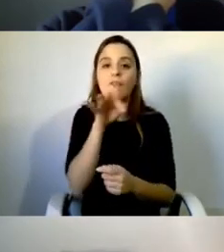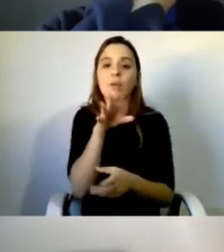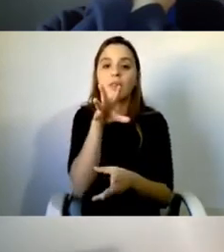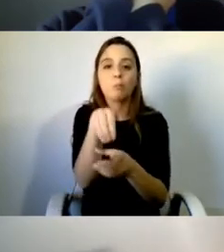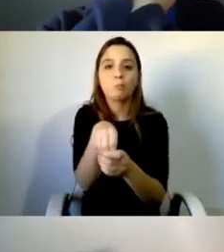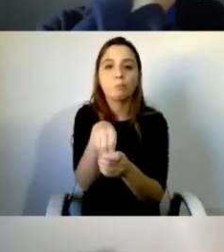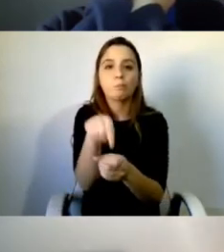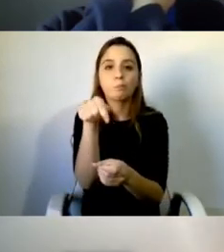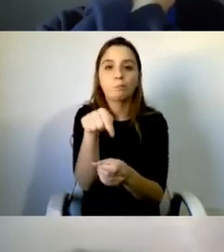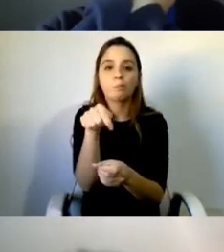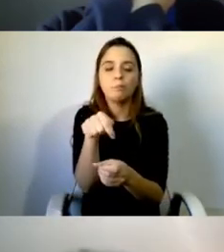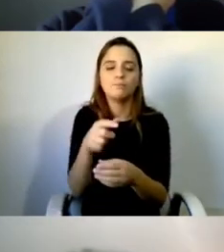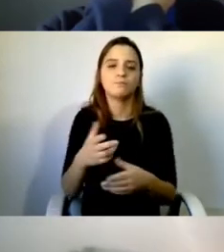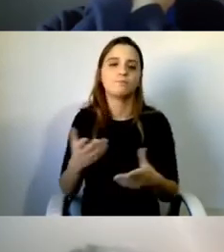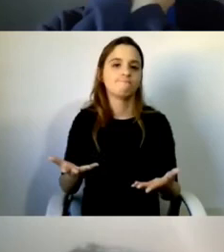about that.